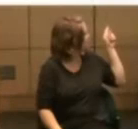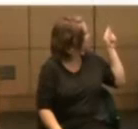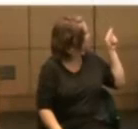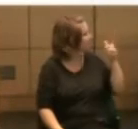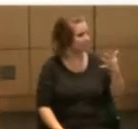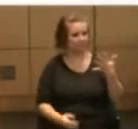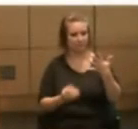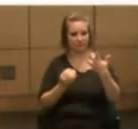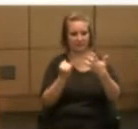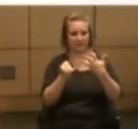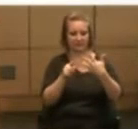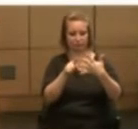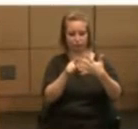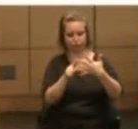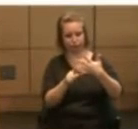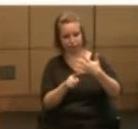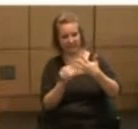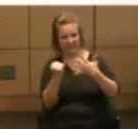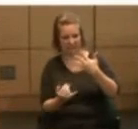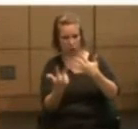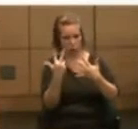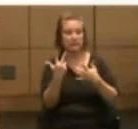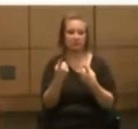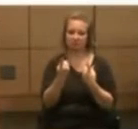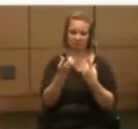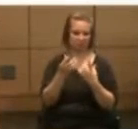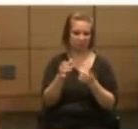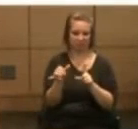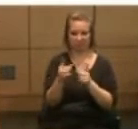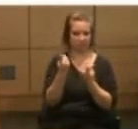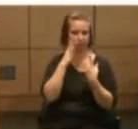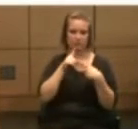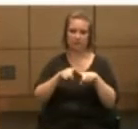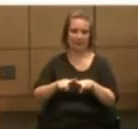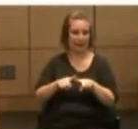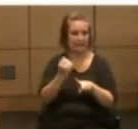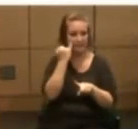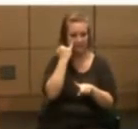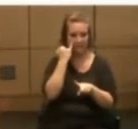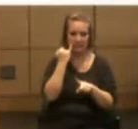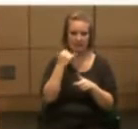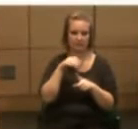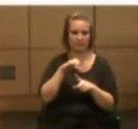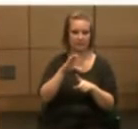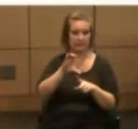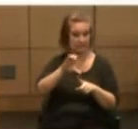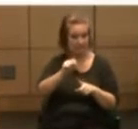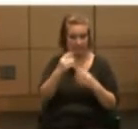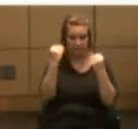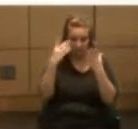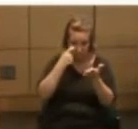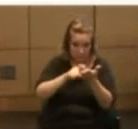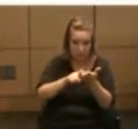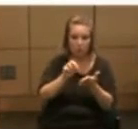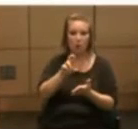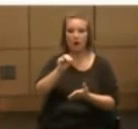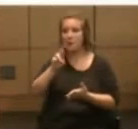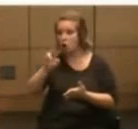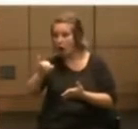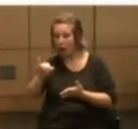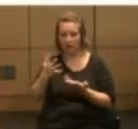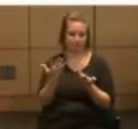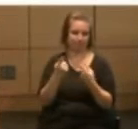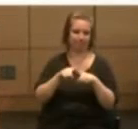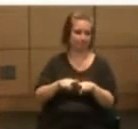auditory canal are kind of one of the same thing, again, depending on whether they're picked up by a CT scan or an MRI scan. And there's really